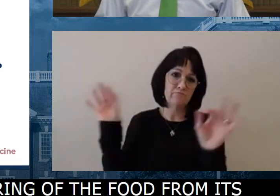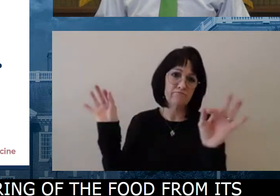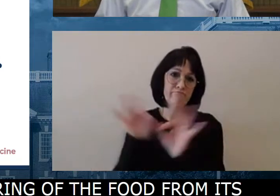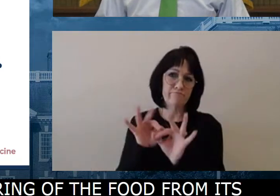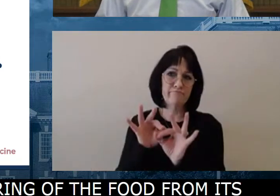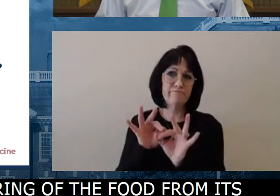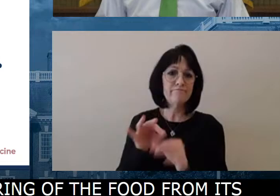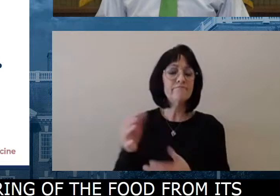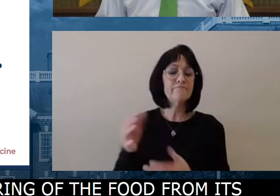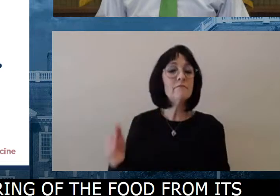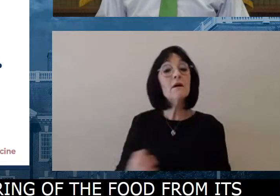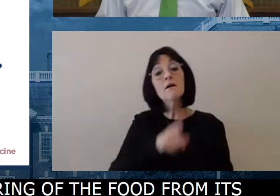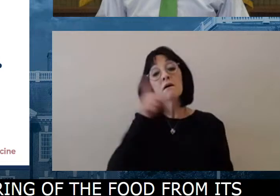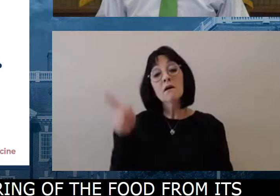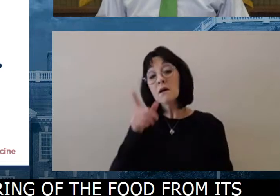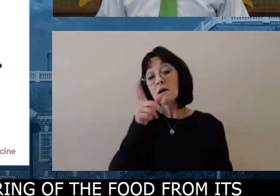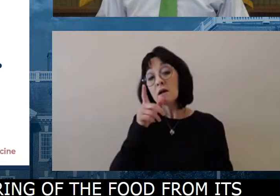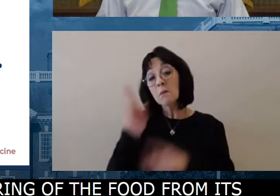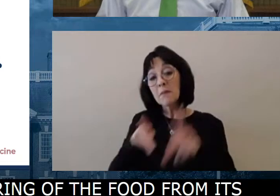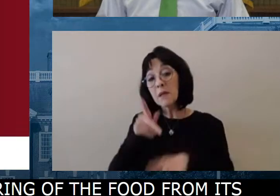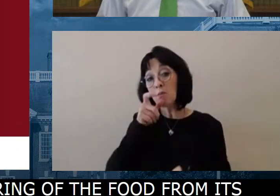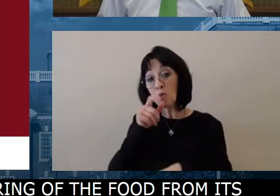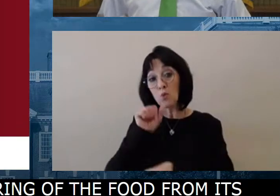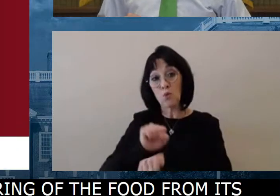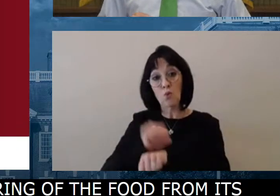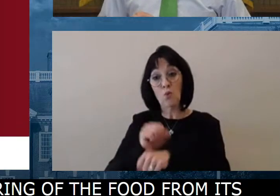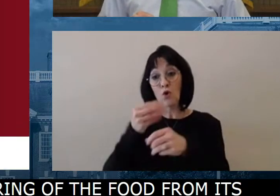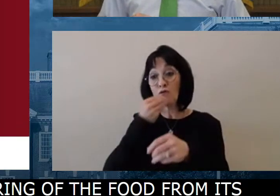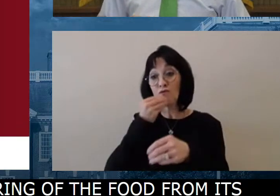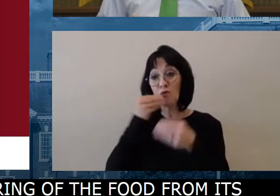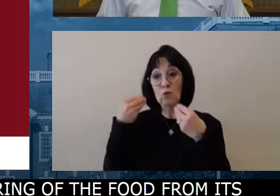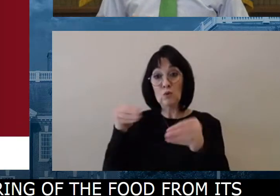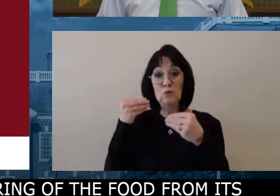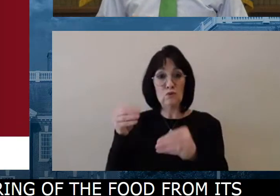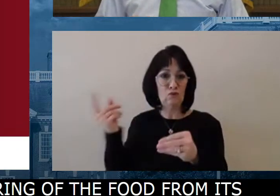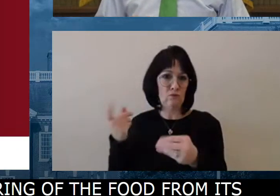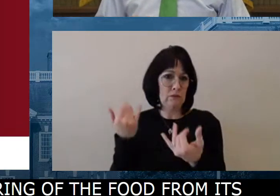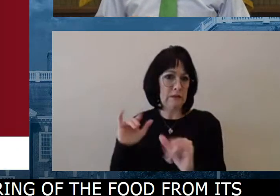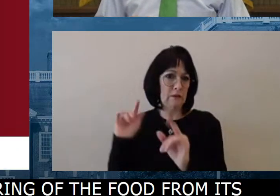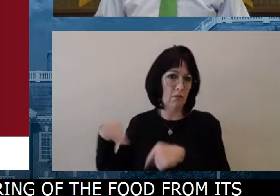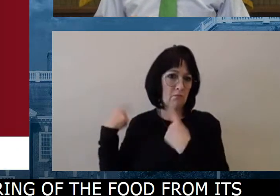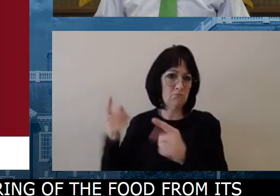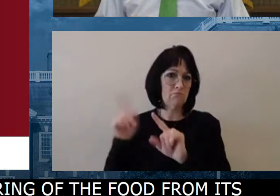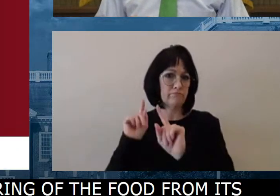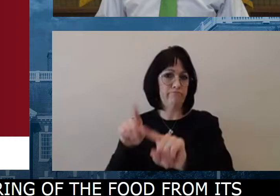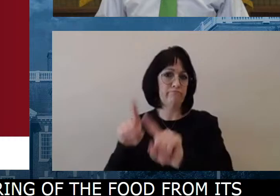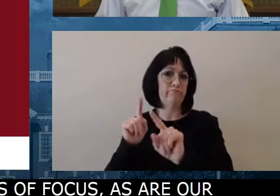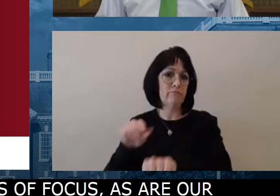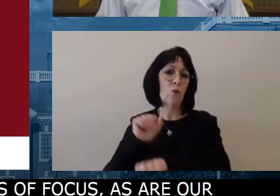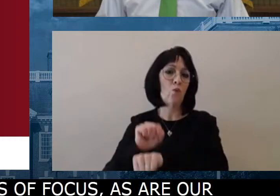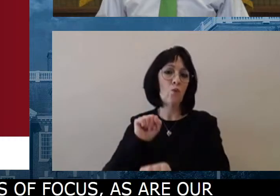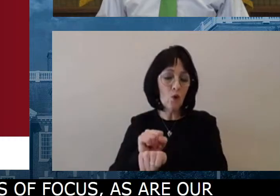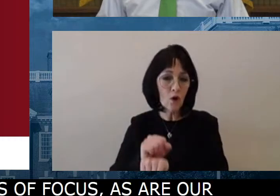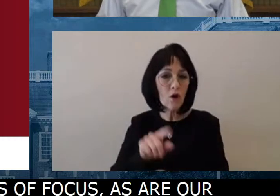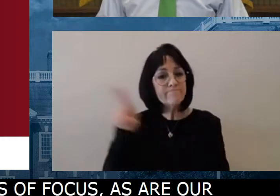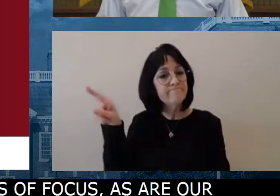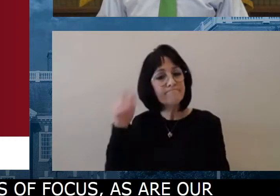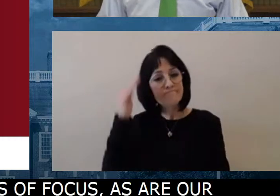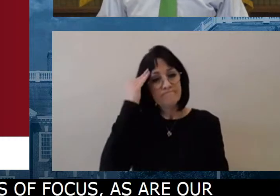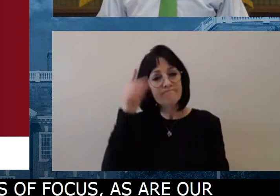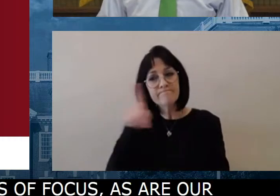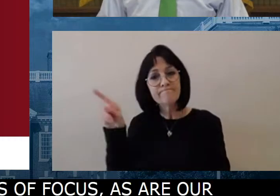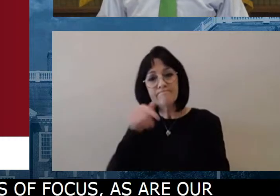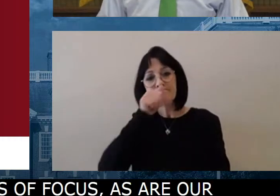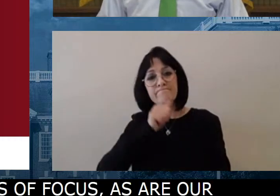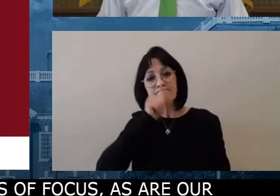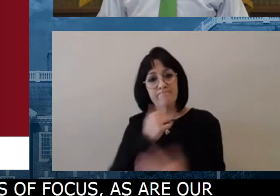as we've said. So with that, I want to turn it over to Dr. Carol Rattay. Thank her and her staff at the Division of Public